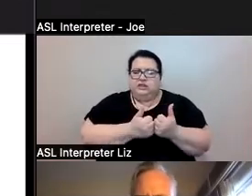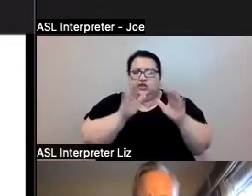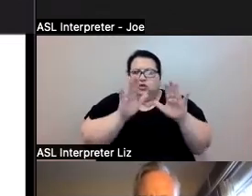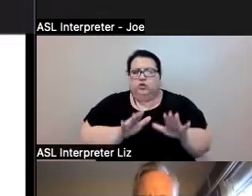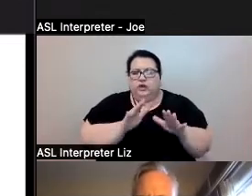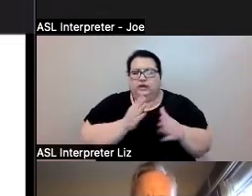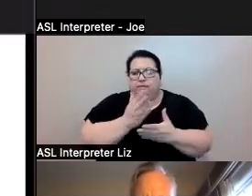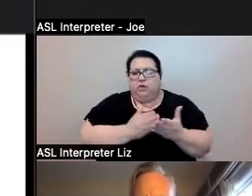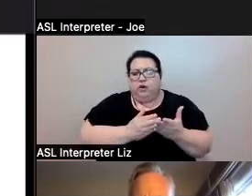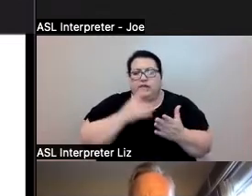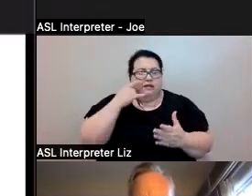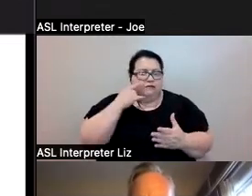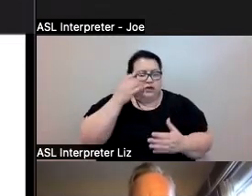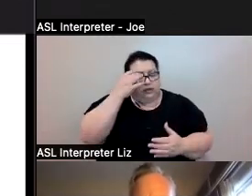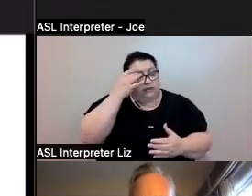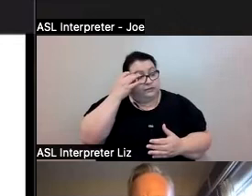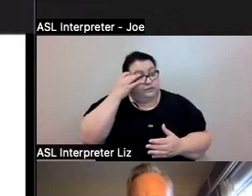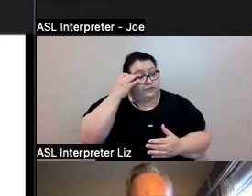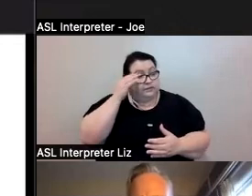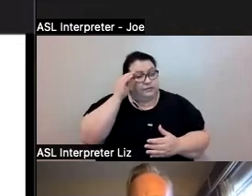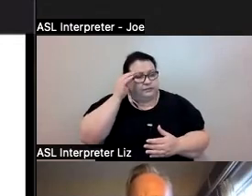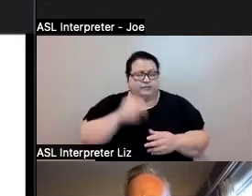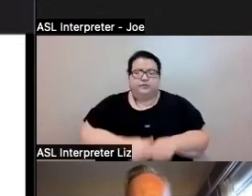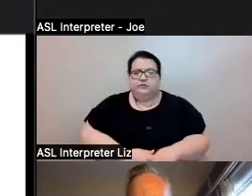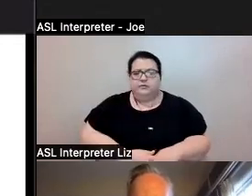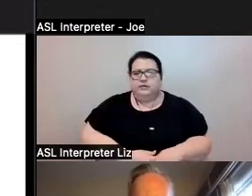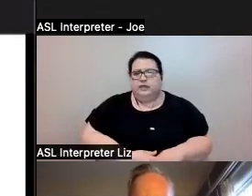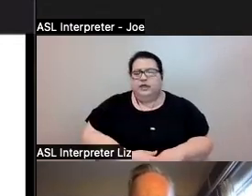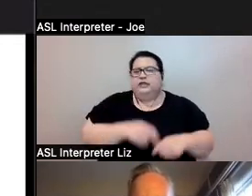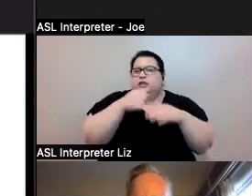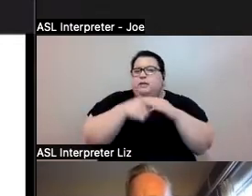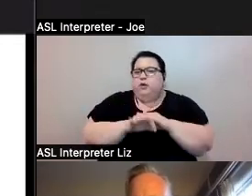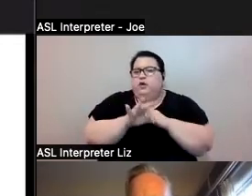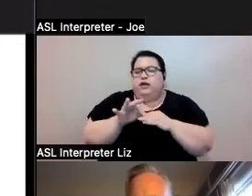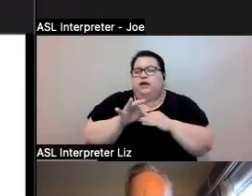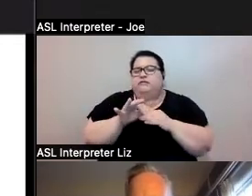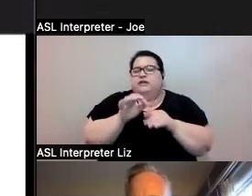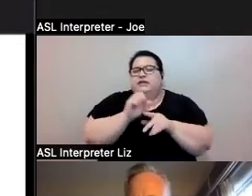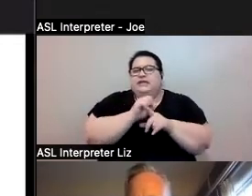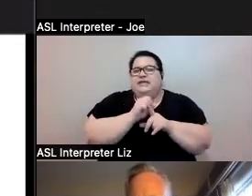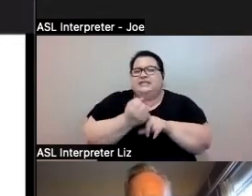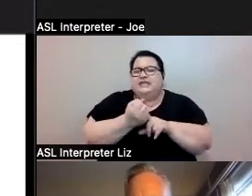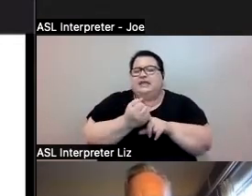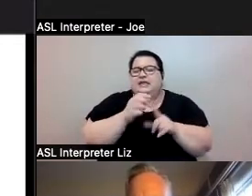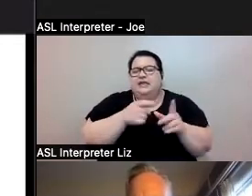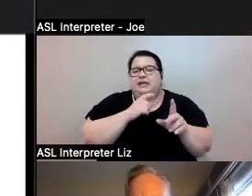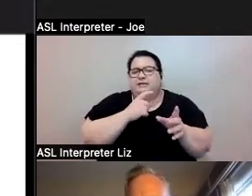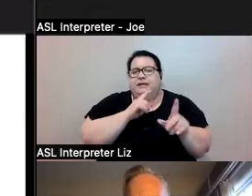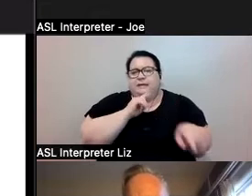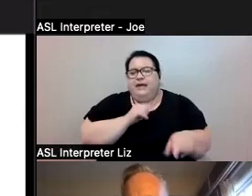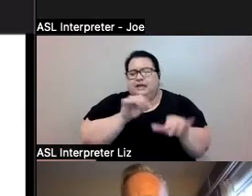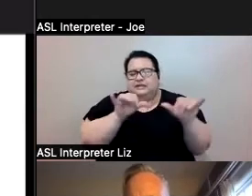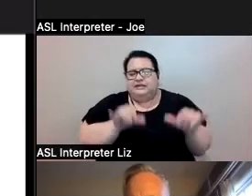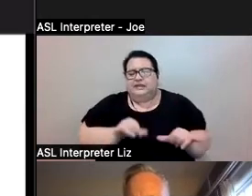part to California, it's the father or the birthplace of the incident command system and the mutual aid system.